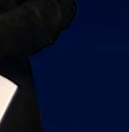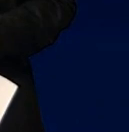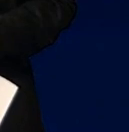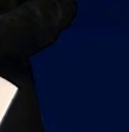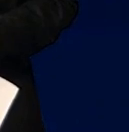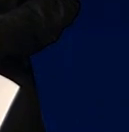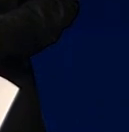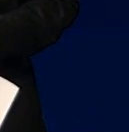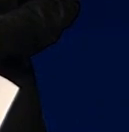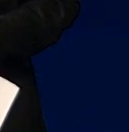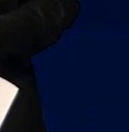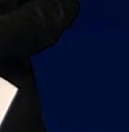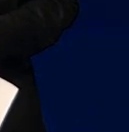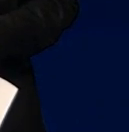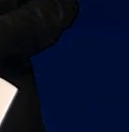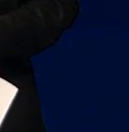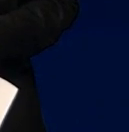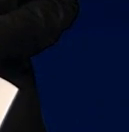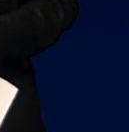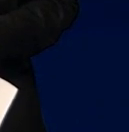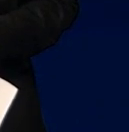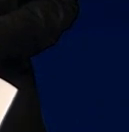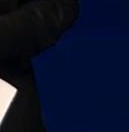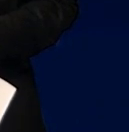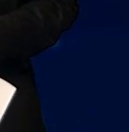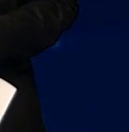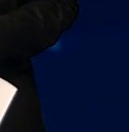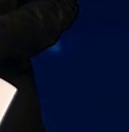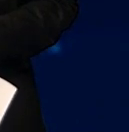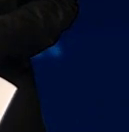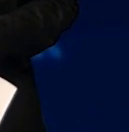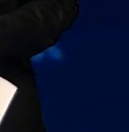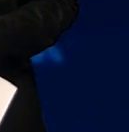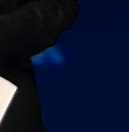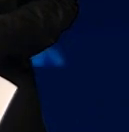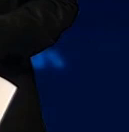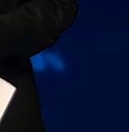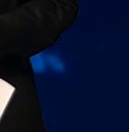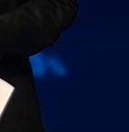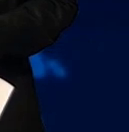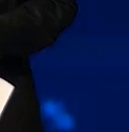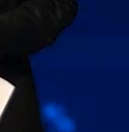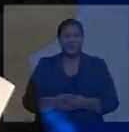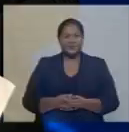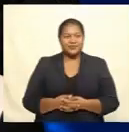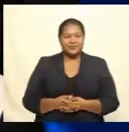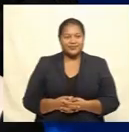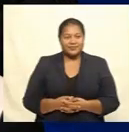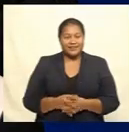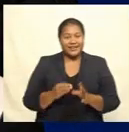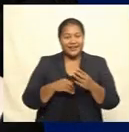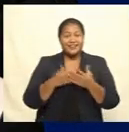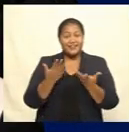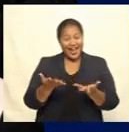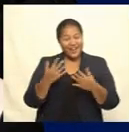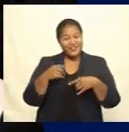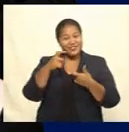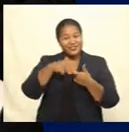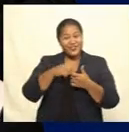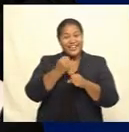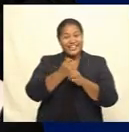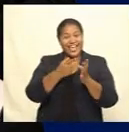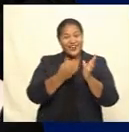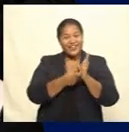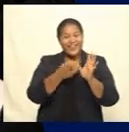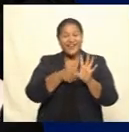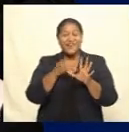$1,786 per ounce. And a good day for silver as well, closing at $26.45 per ounce. We now join Gary from